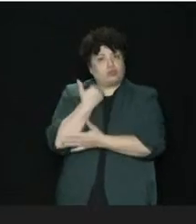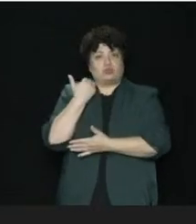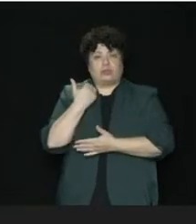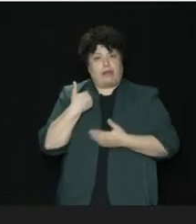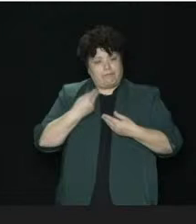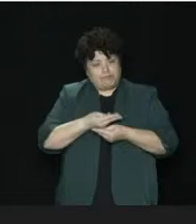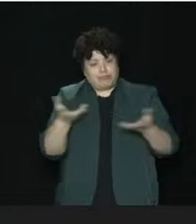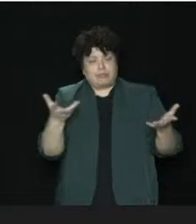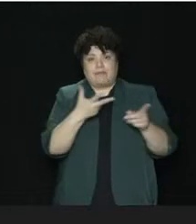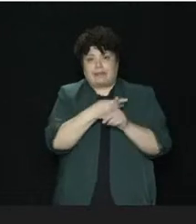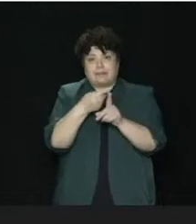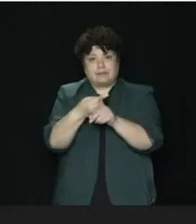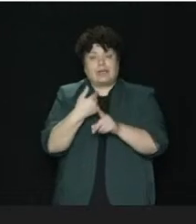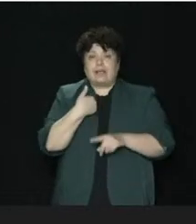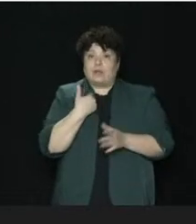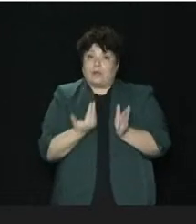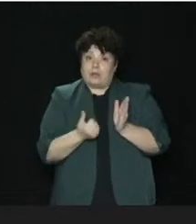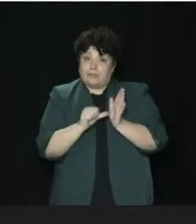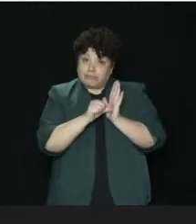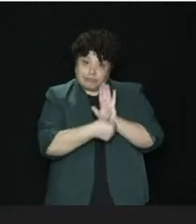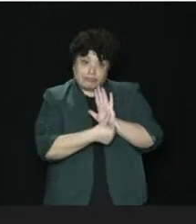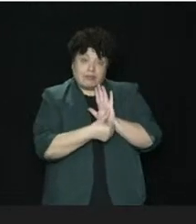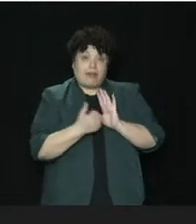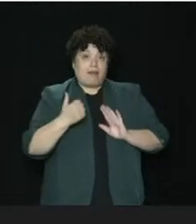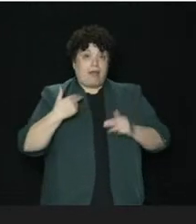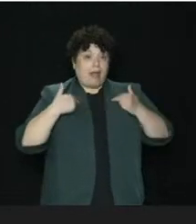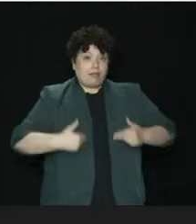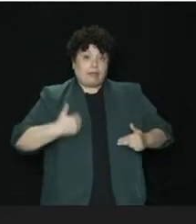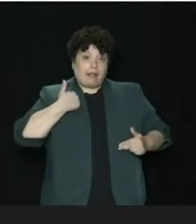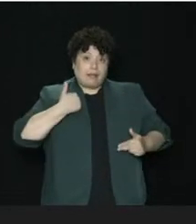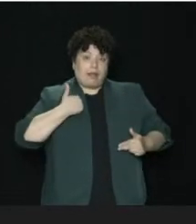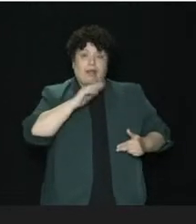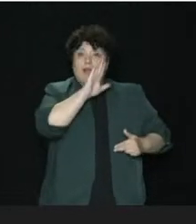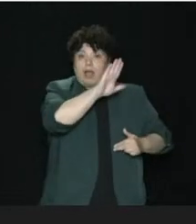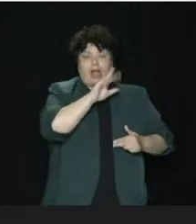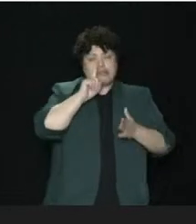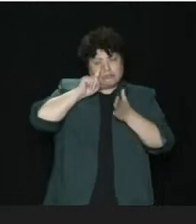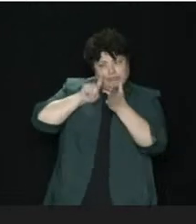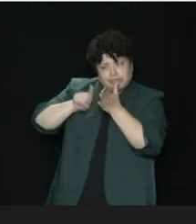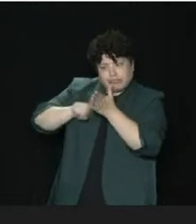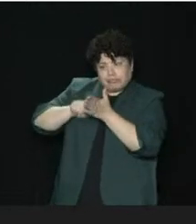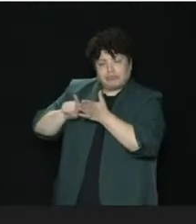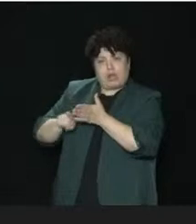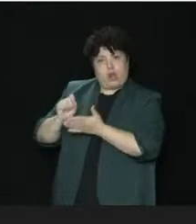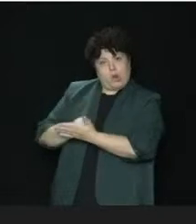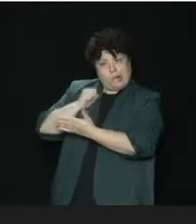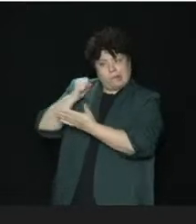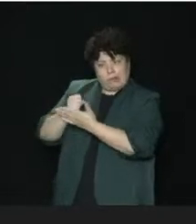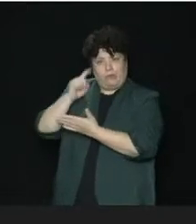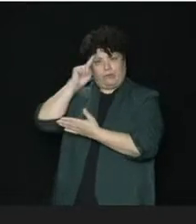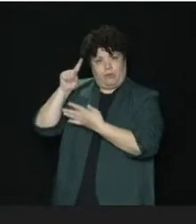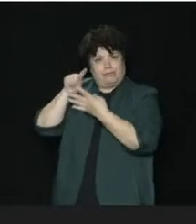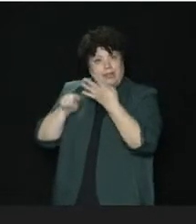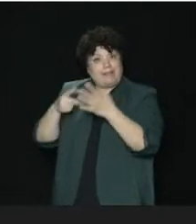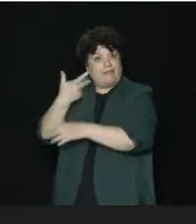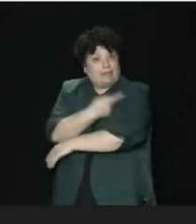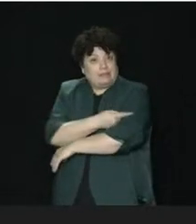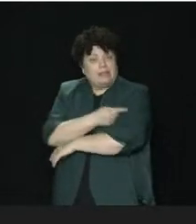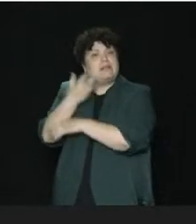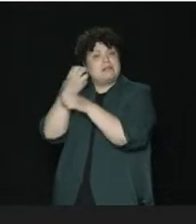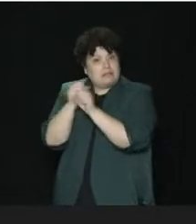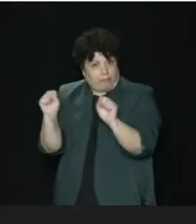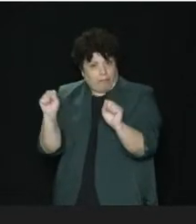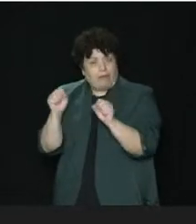repeat what people know, which is that Health Canada has approved every vaccine that's being used in Canada as being safe and